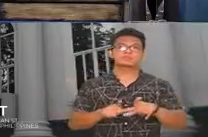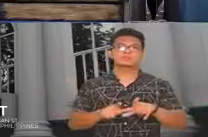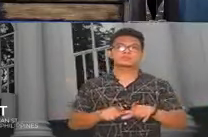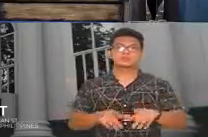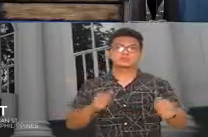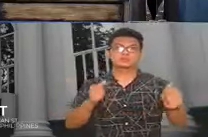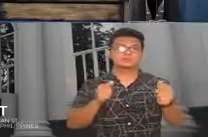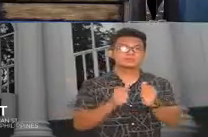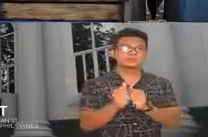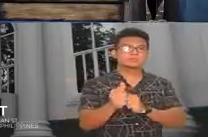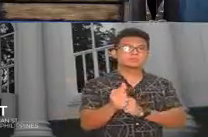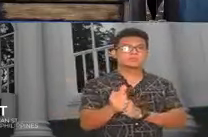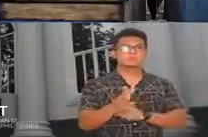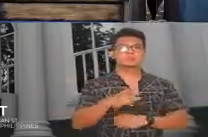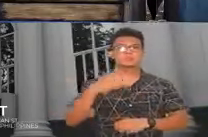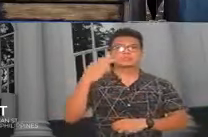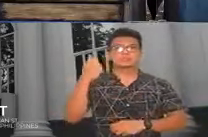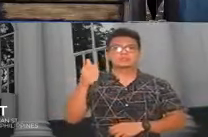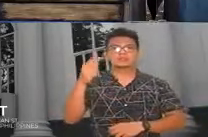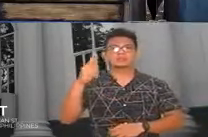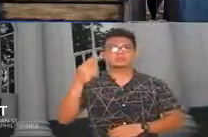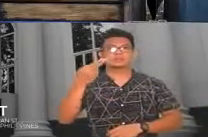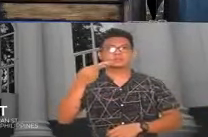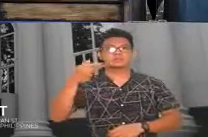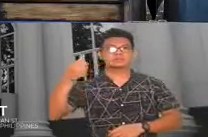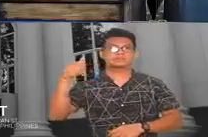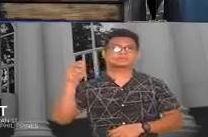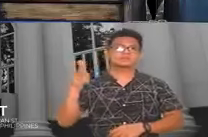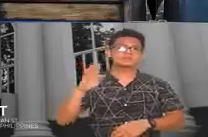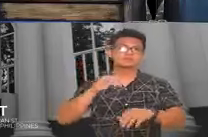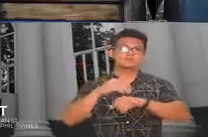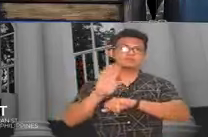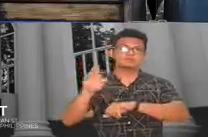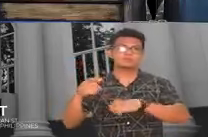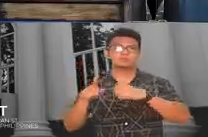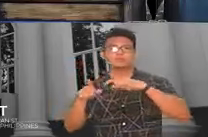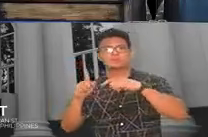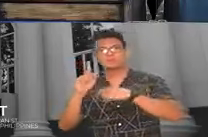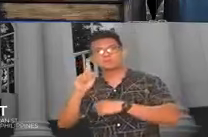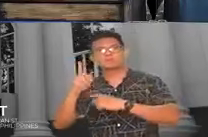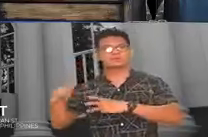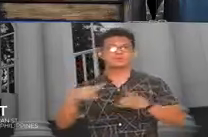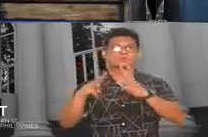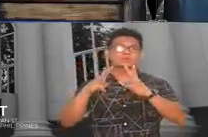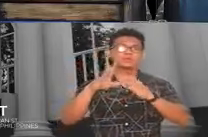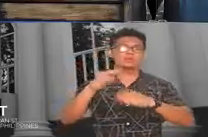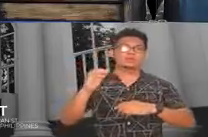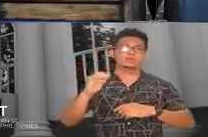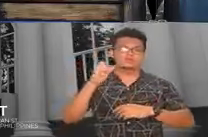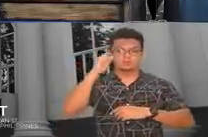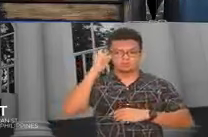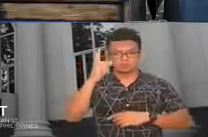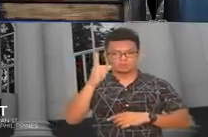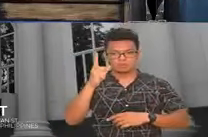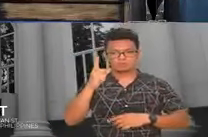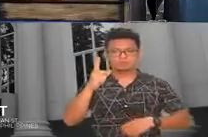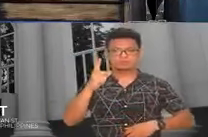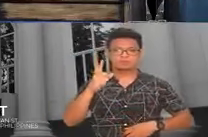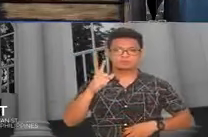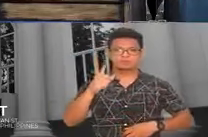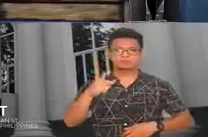himself, and Obadiah went another way by himself. And as Obadiah was in the way, behold,